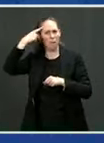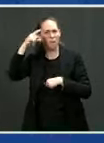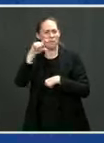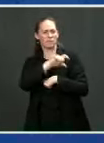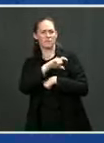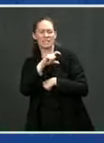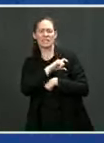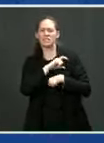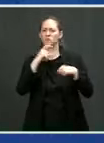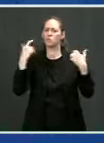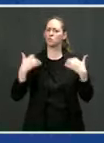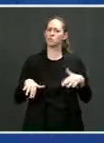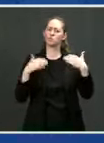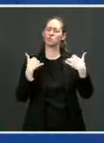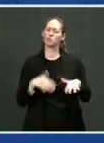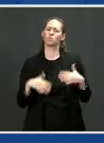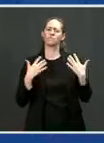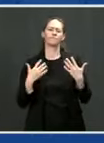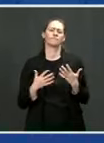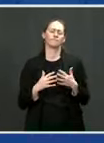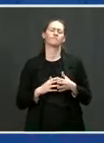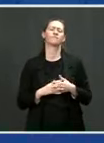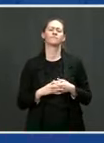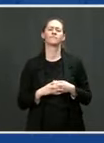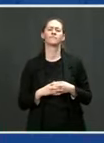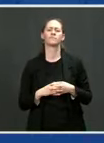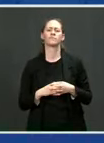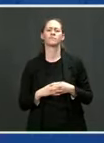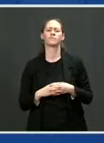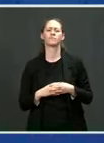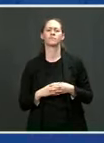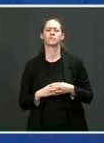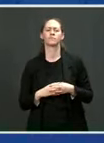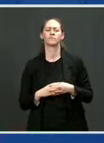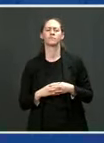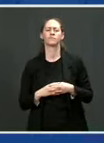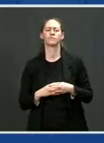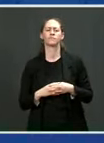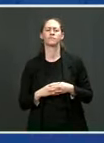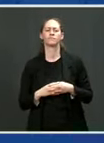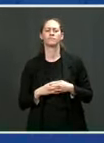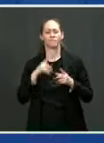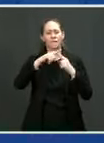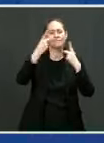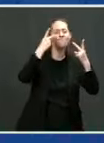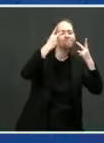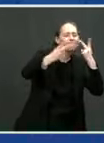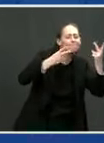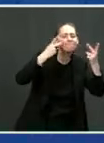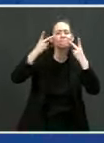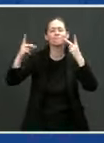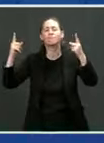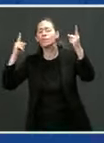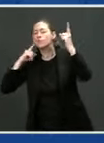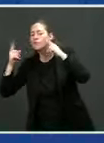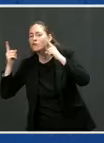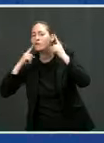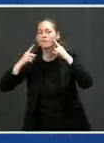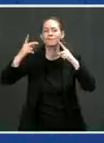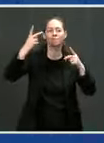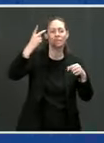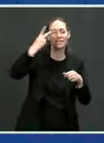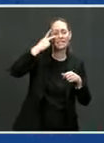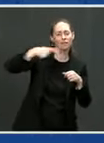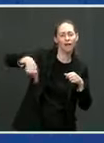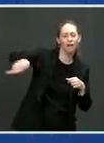And yet you hear it, you see it, you watch them, and you watch them do their duty